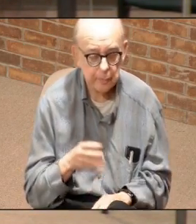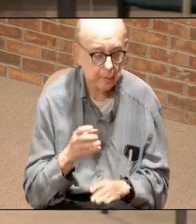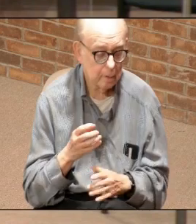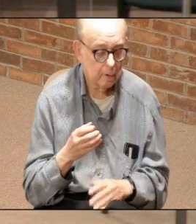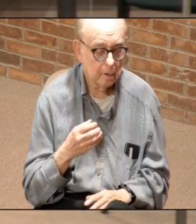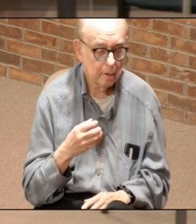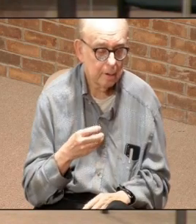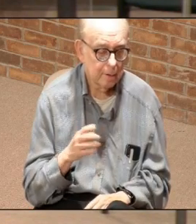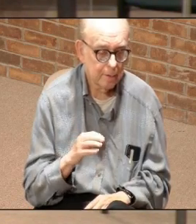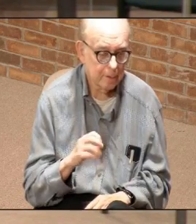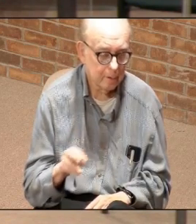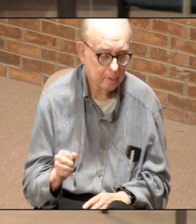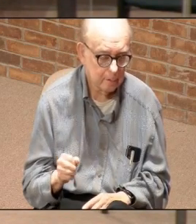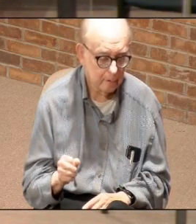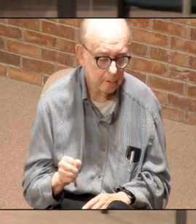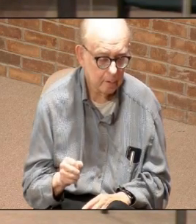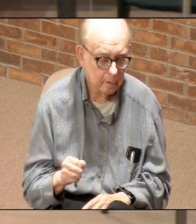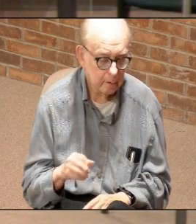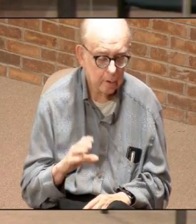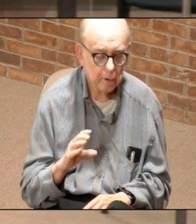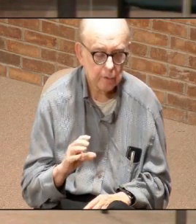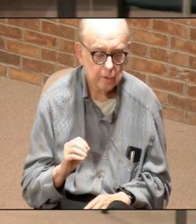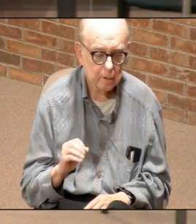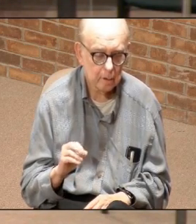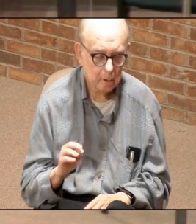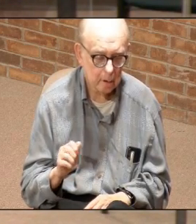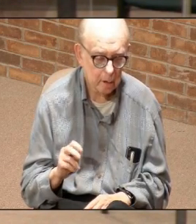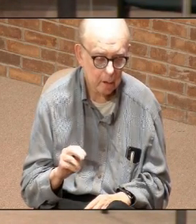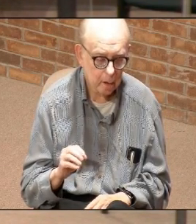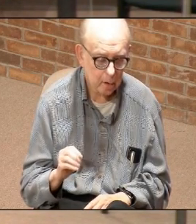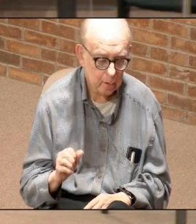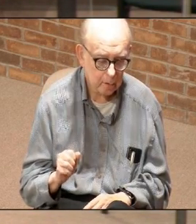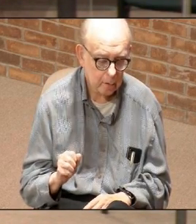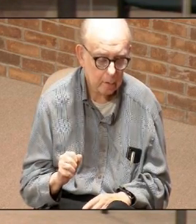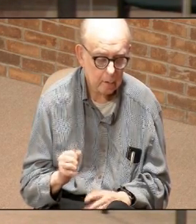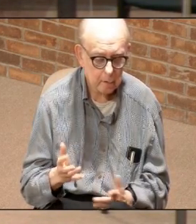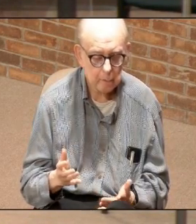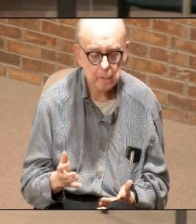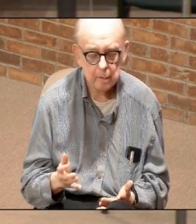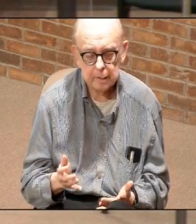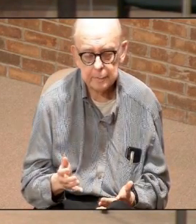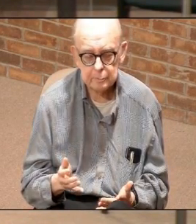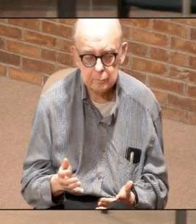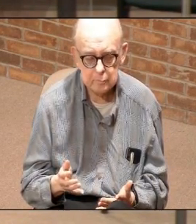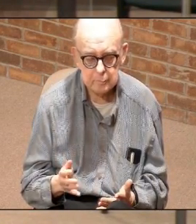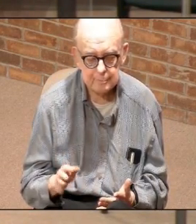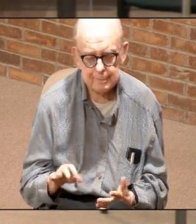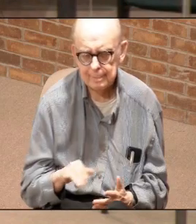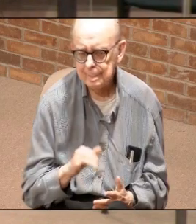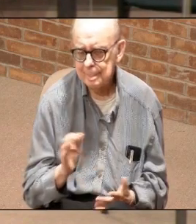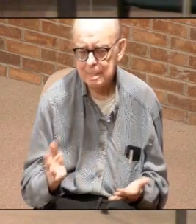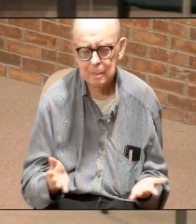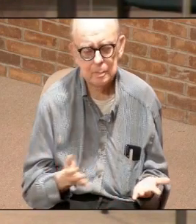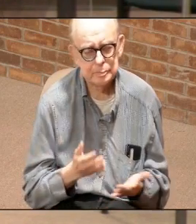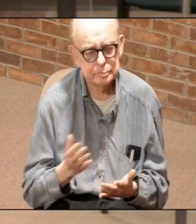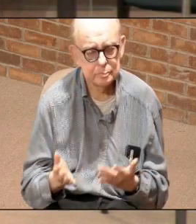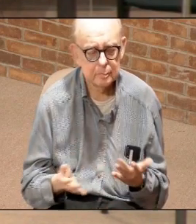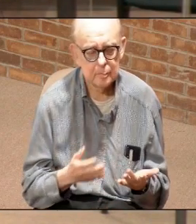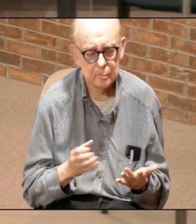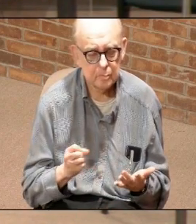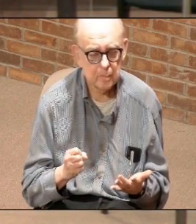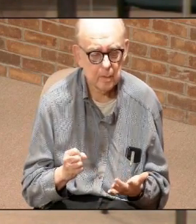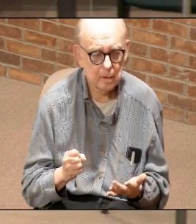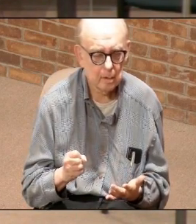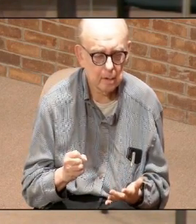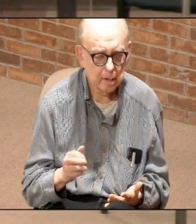okay? It is a corona, it's a virus that is corona, okay? Kind of like, or SARS, which